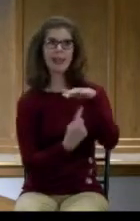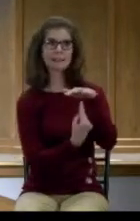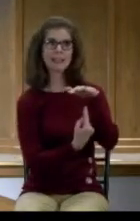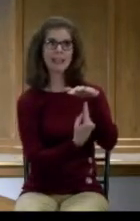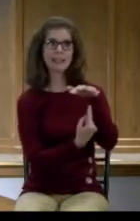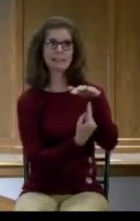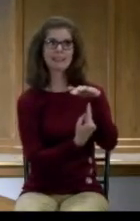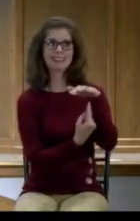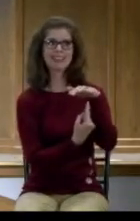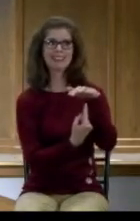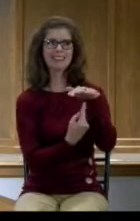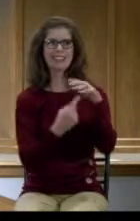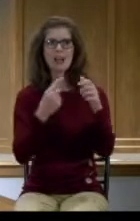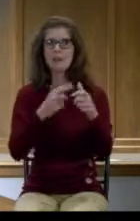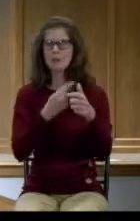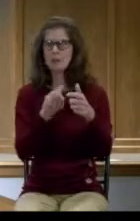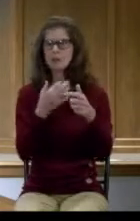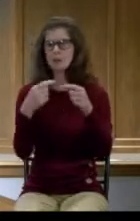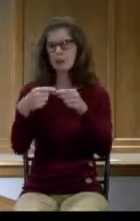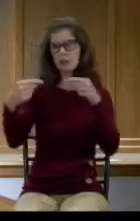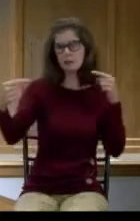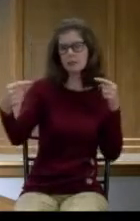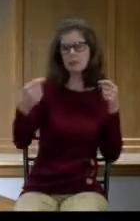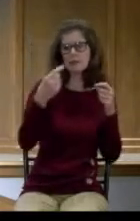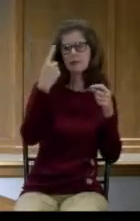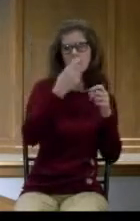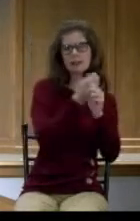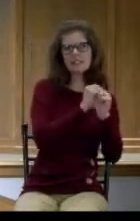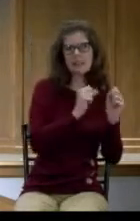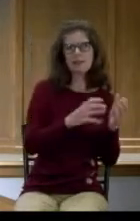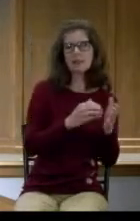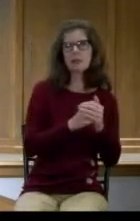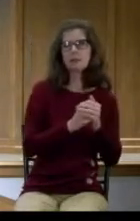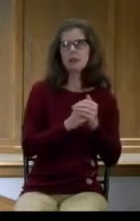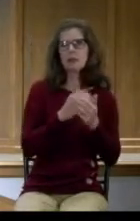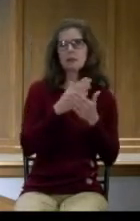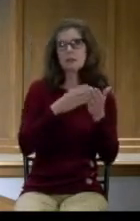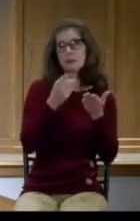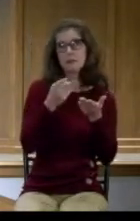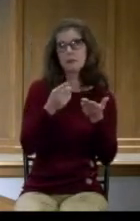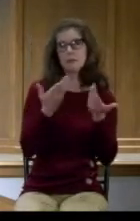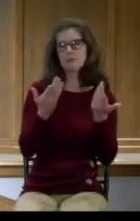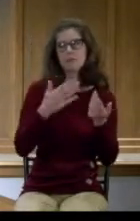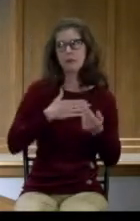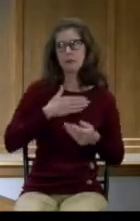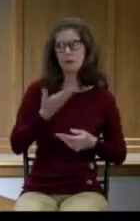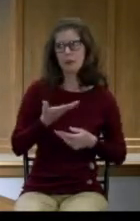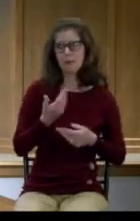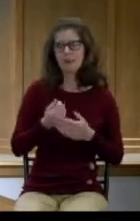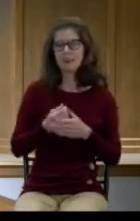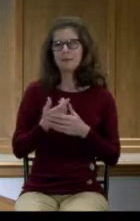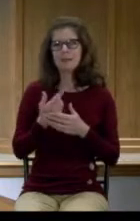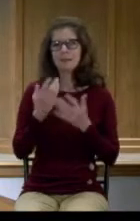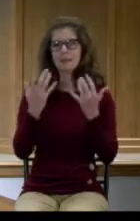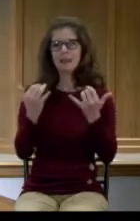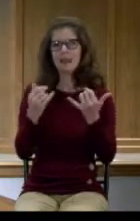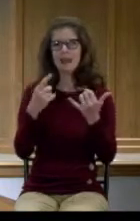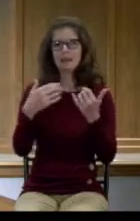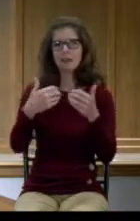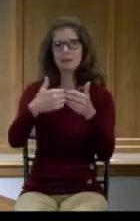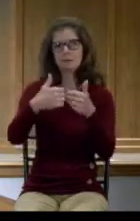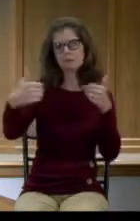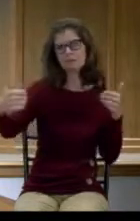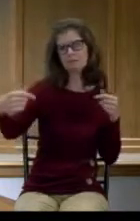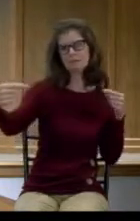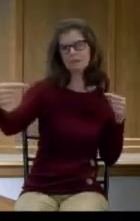at first, we social distance because of safety reasons, but some of you, you probably wouldn't admit it out loud, but now you social distance not